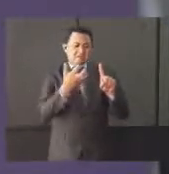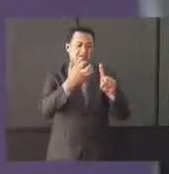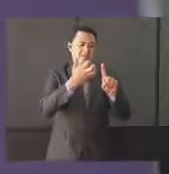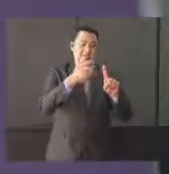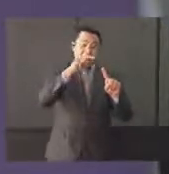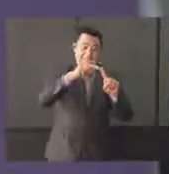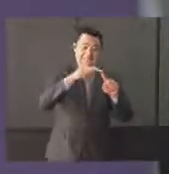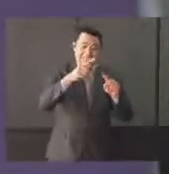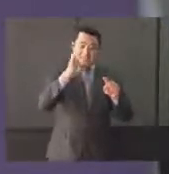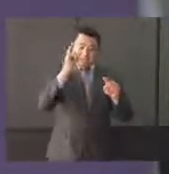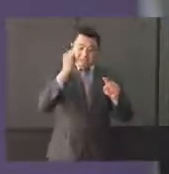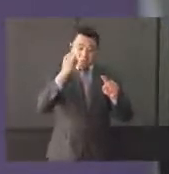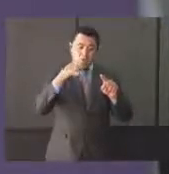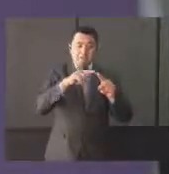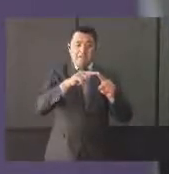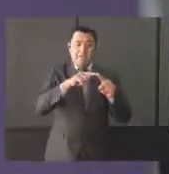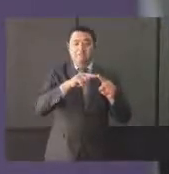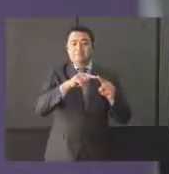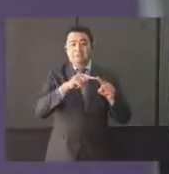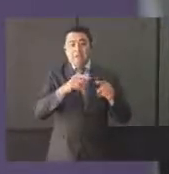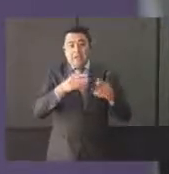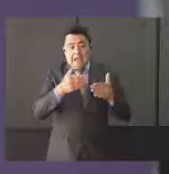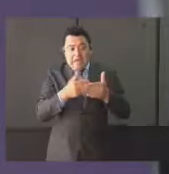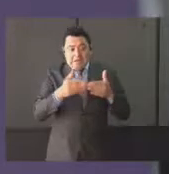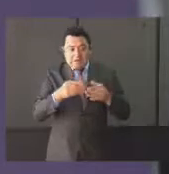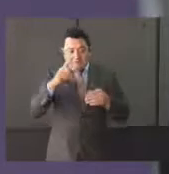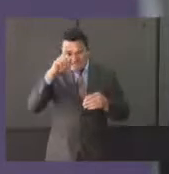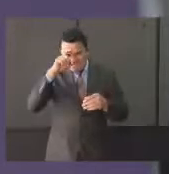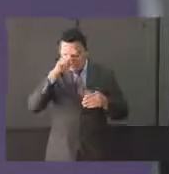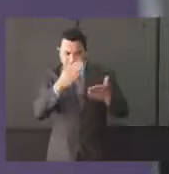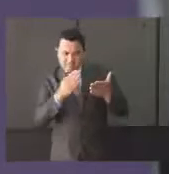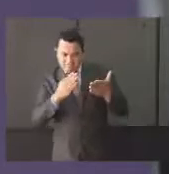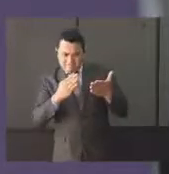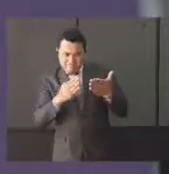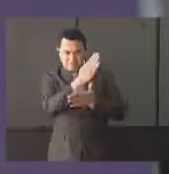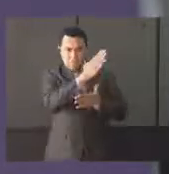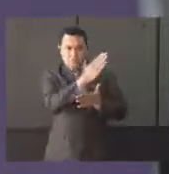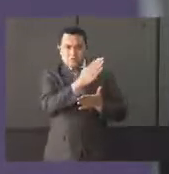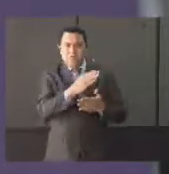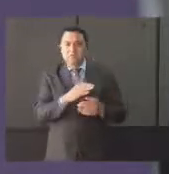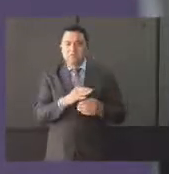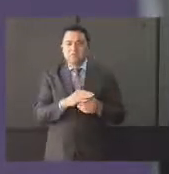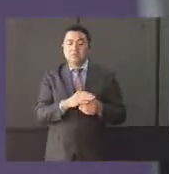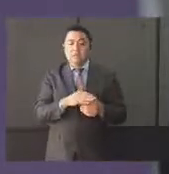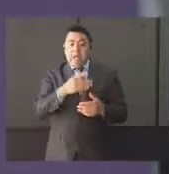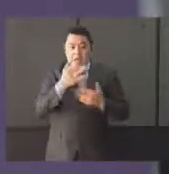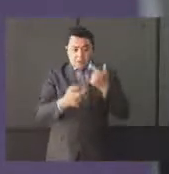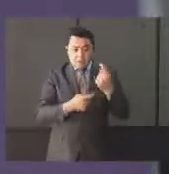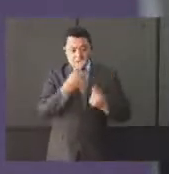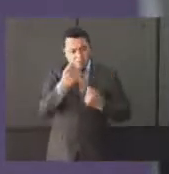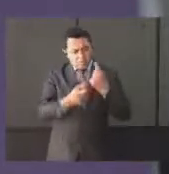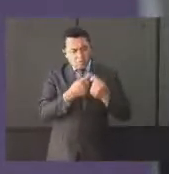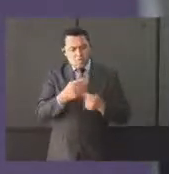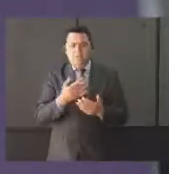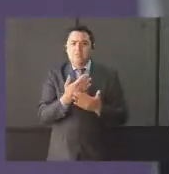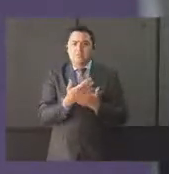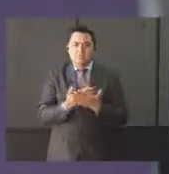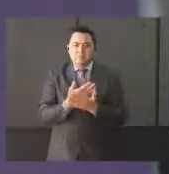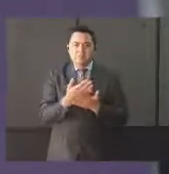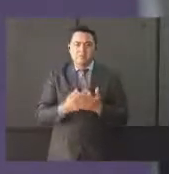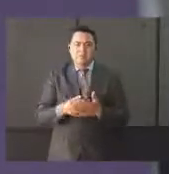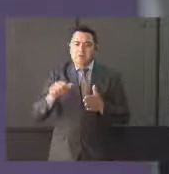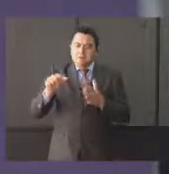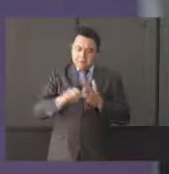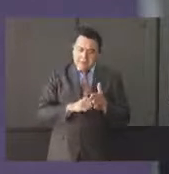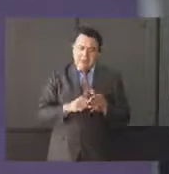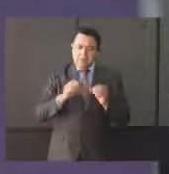is a block, or that they are sent back to Mexico and that they have to wait for months or years,